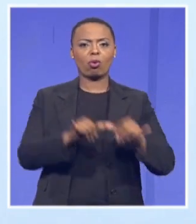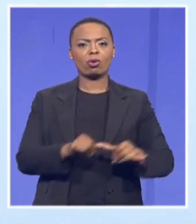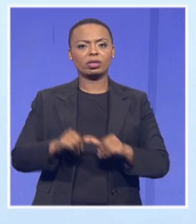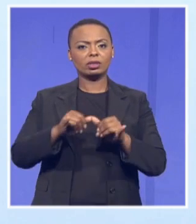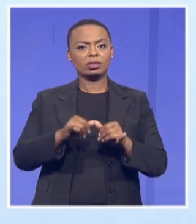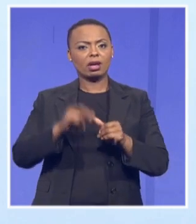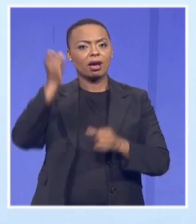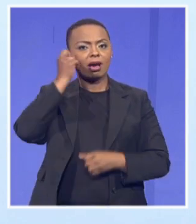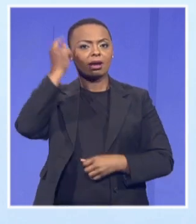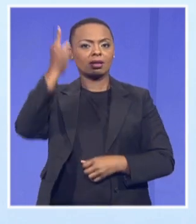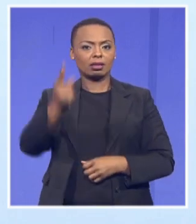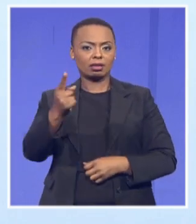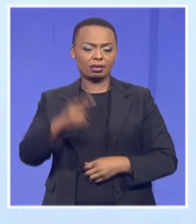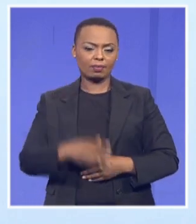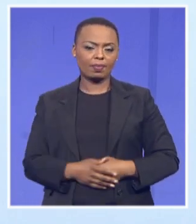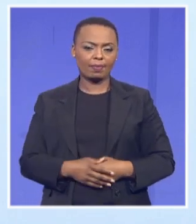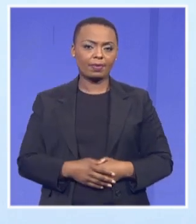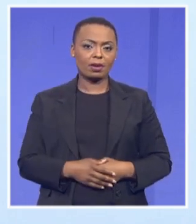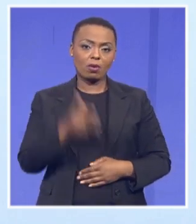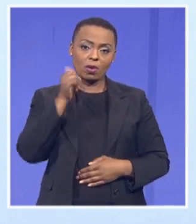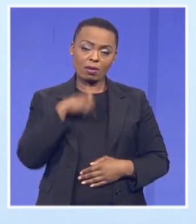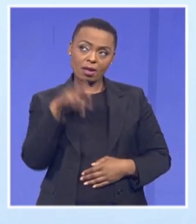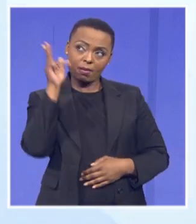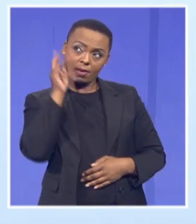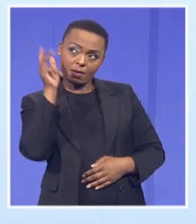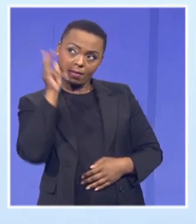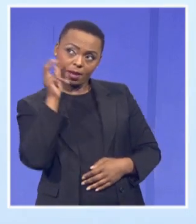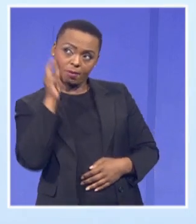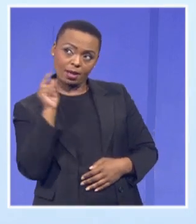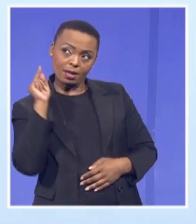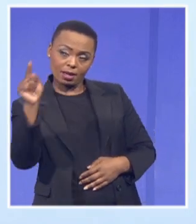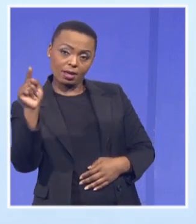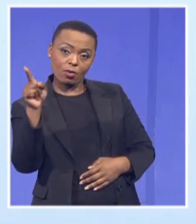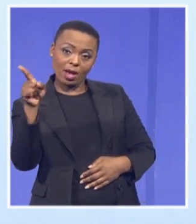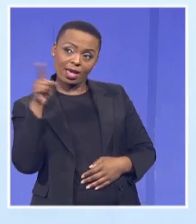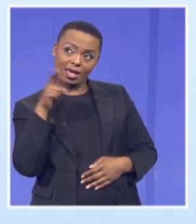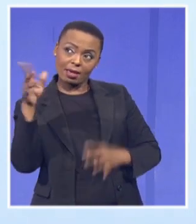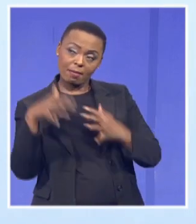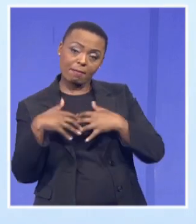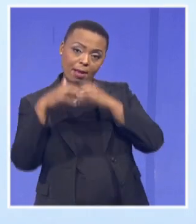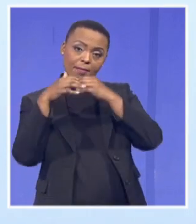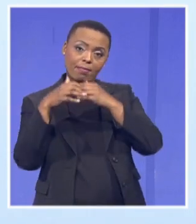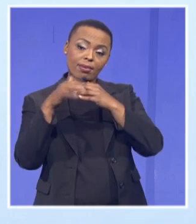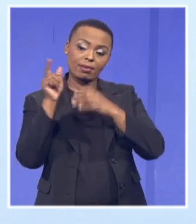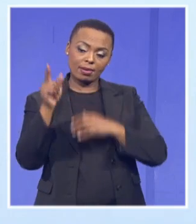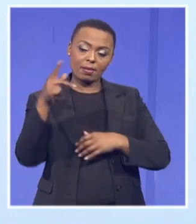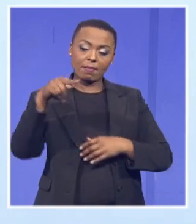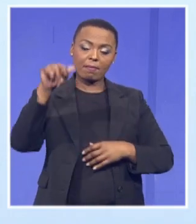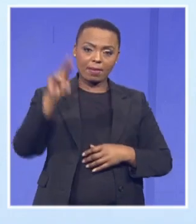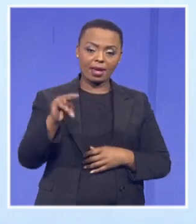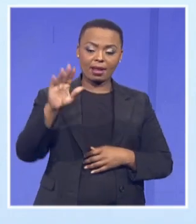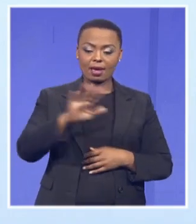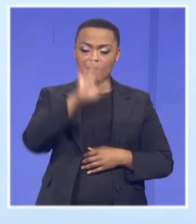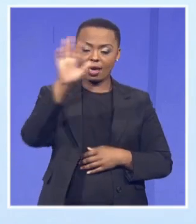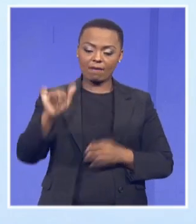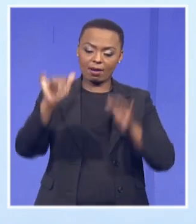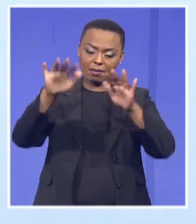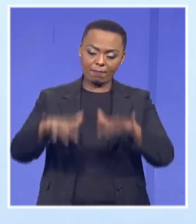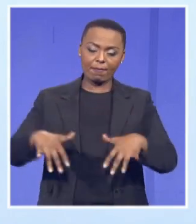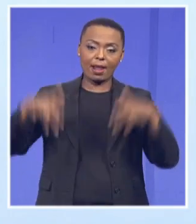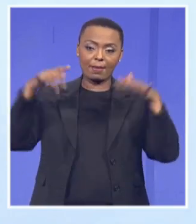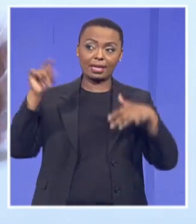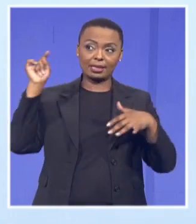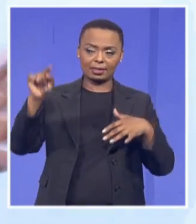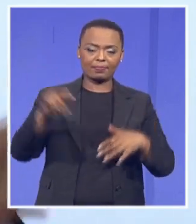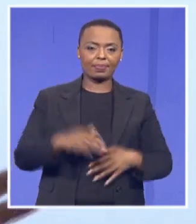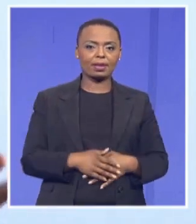Listening to him as a founder of the Pan-African Parliament, and clearly knowing that he's one